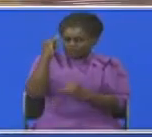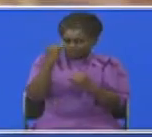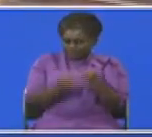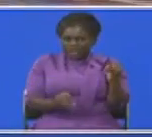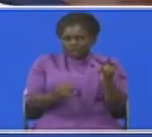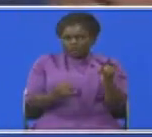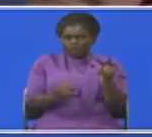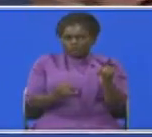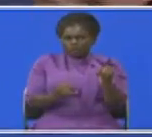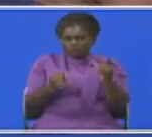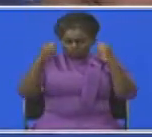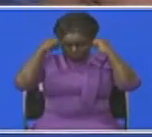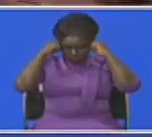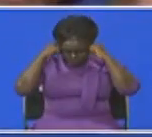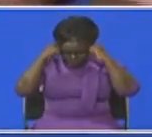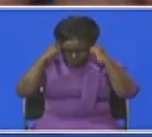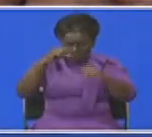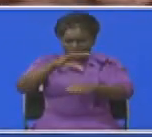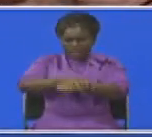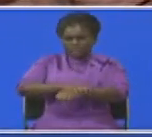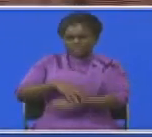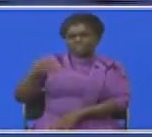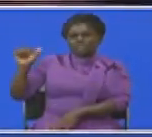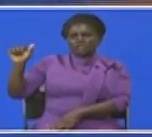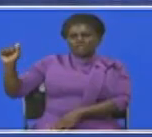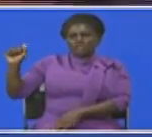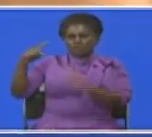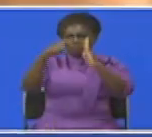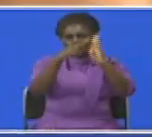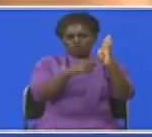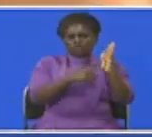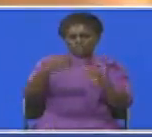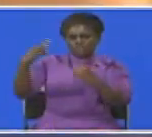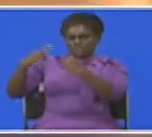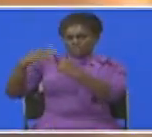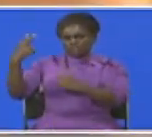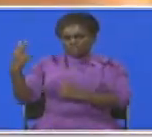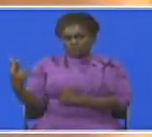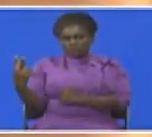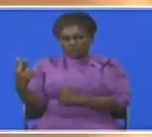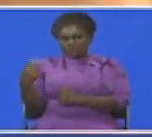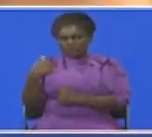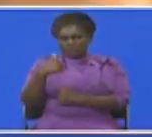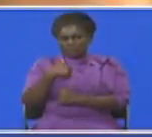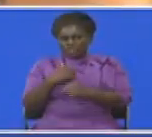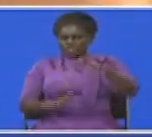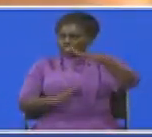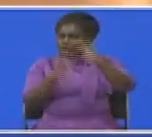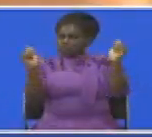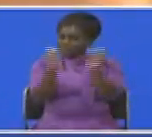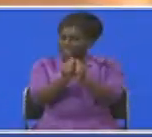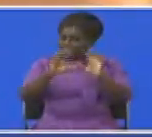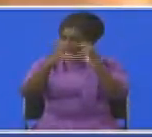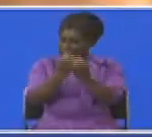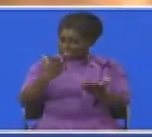and determination that saw her score a straight A of 82 points. I was never even top 10 in my class.